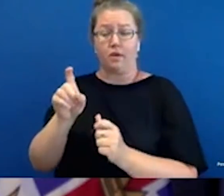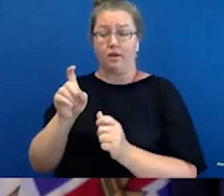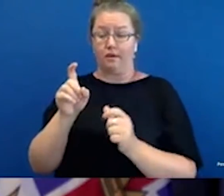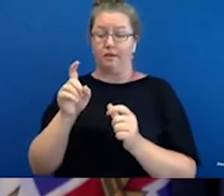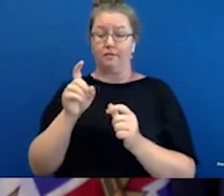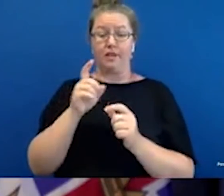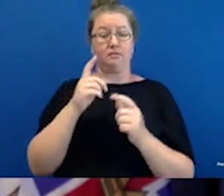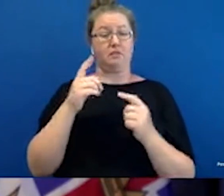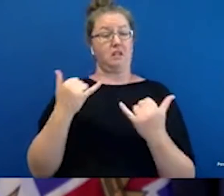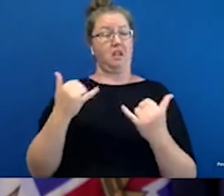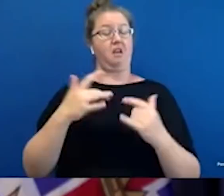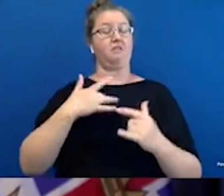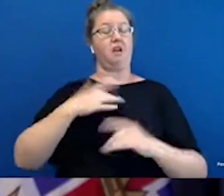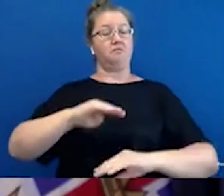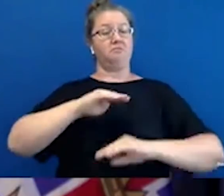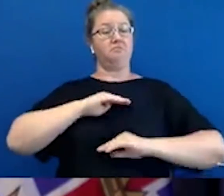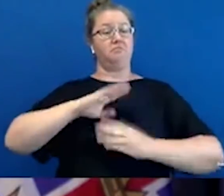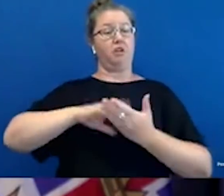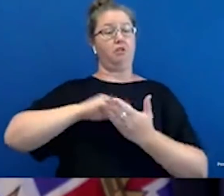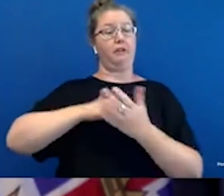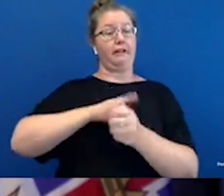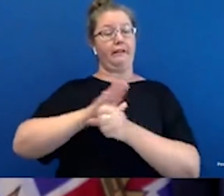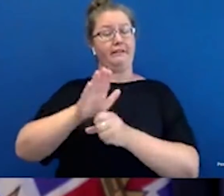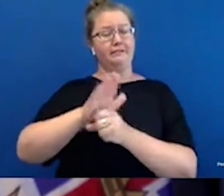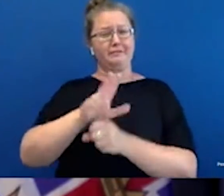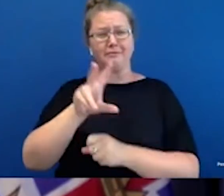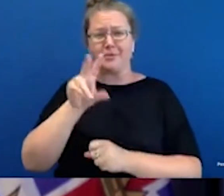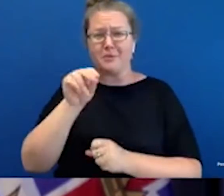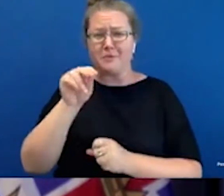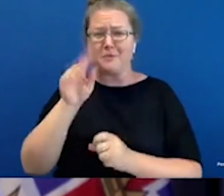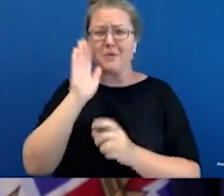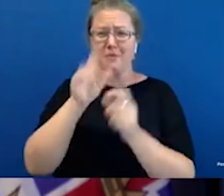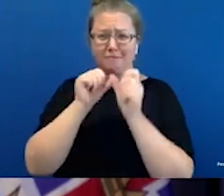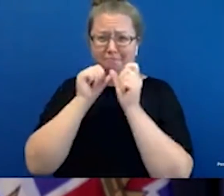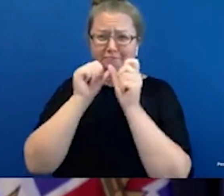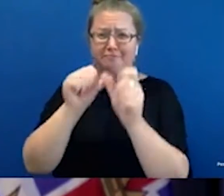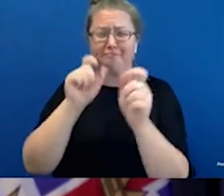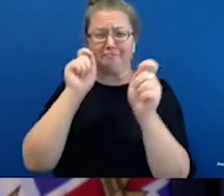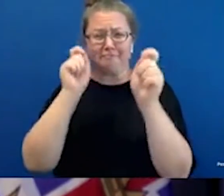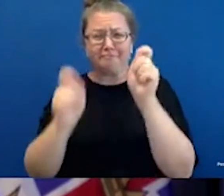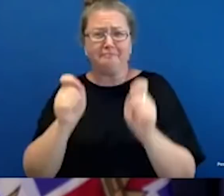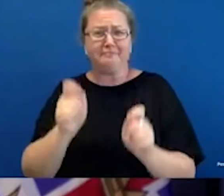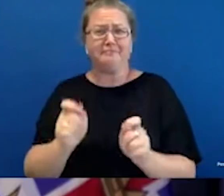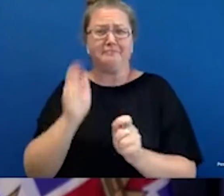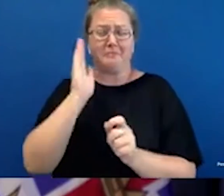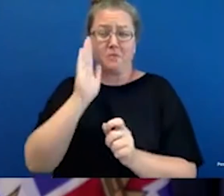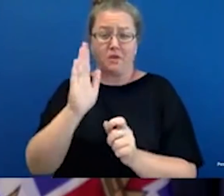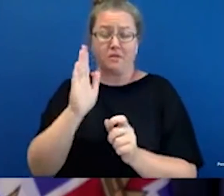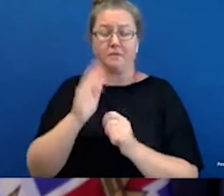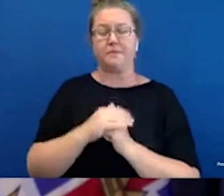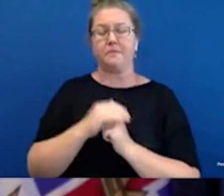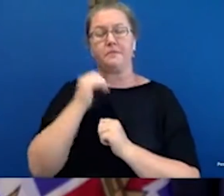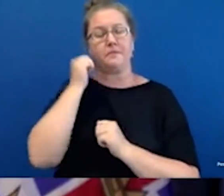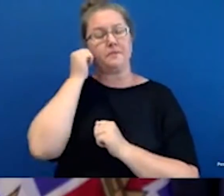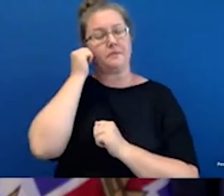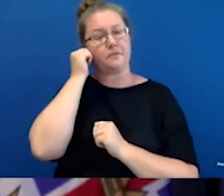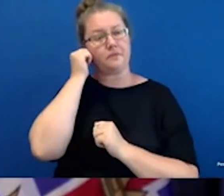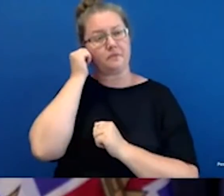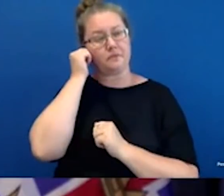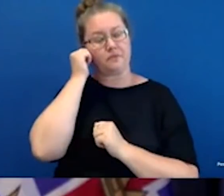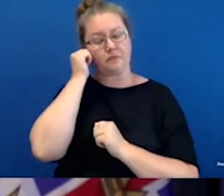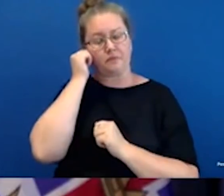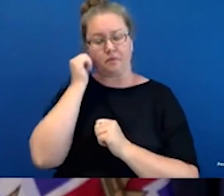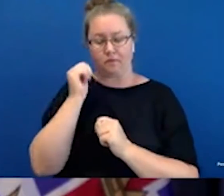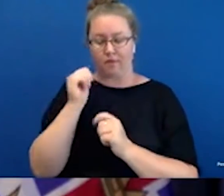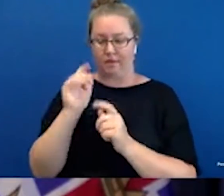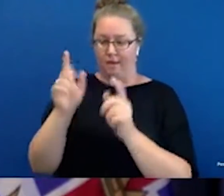stop here, though. We will continue to learn and adapt as we move forward and to make adjustments. And what we have tried to do